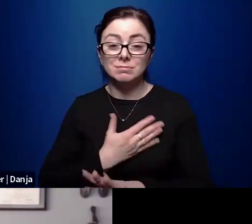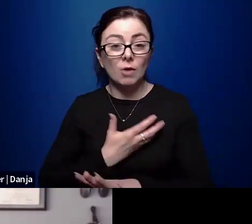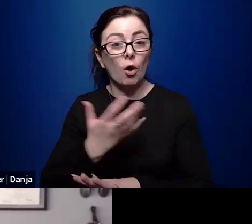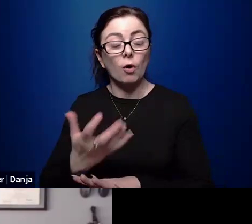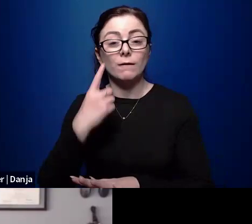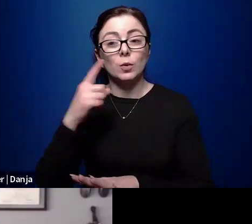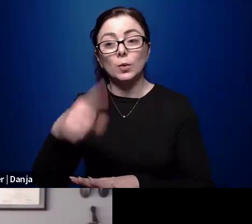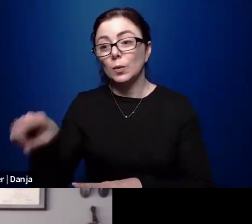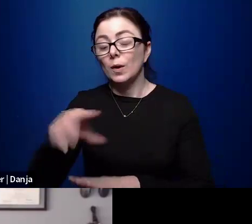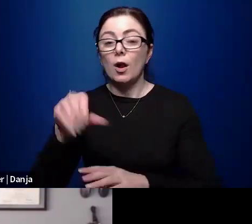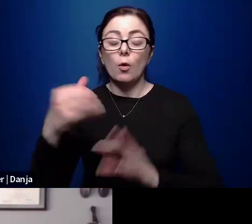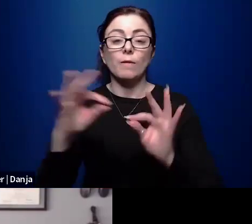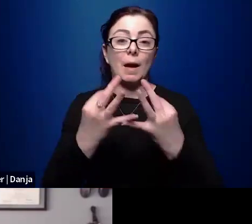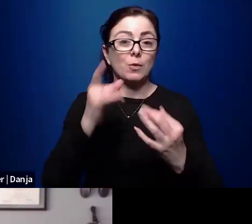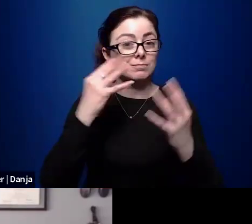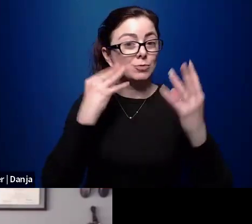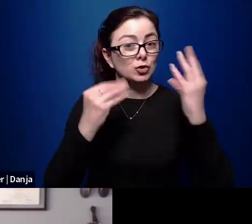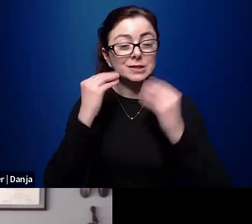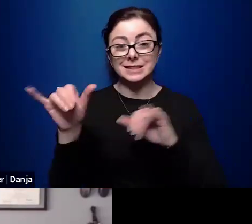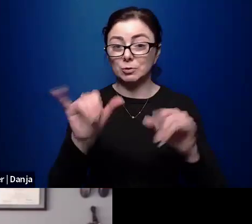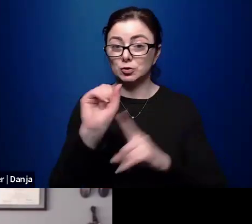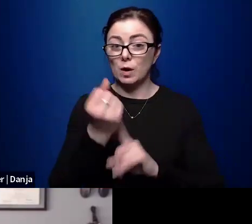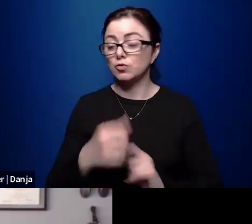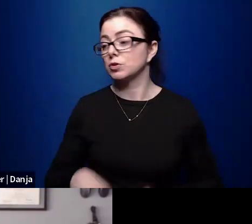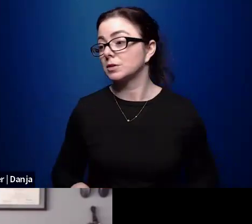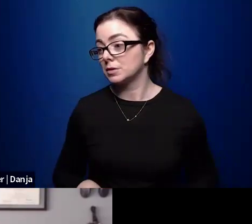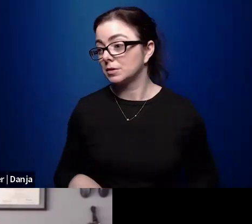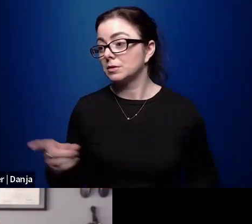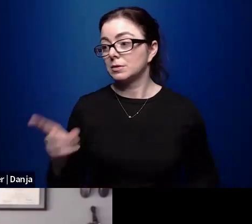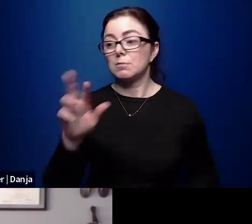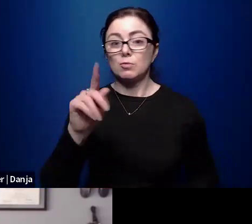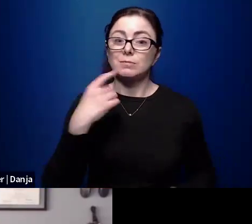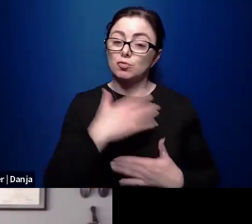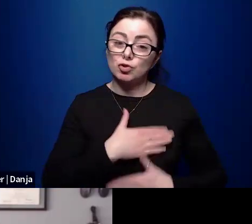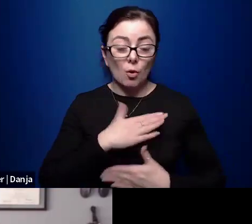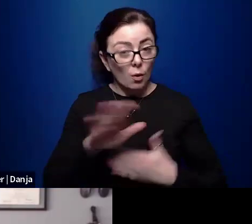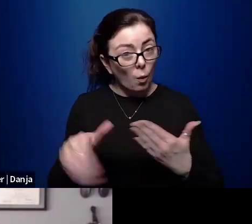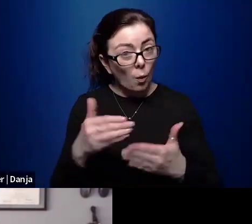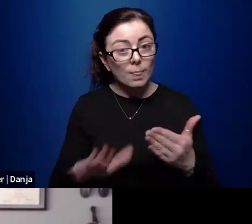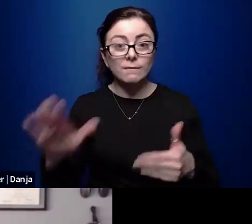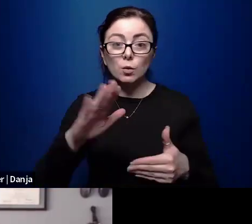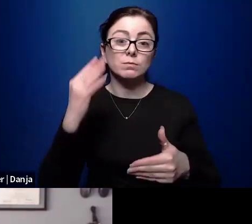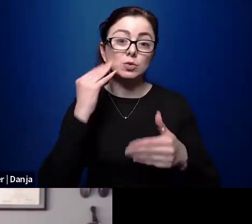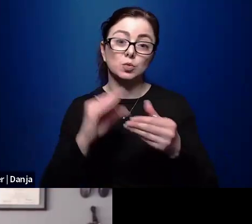similar issues. And Brooke says, I appreciate all of your stories.